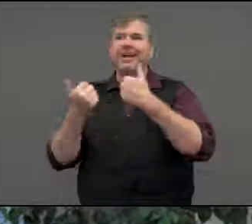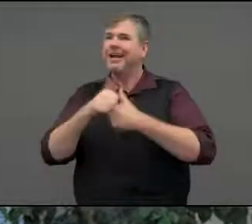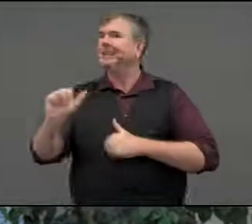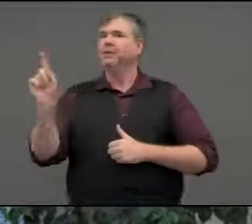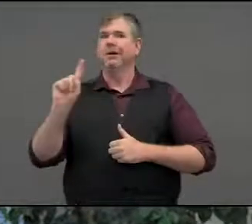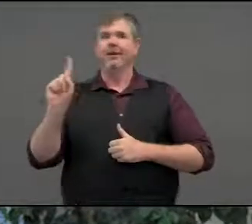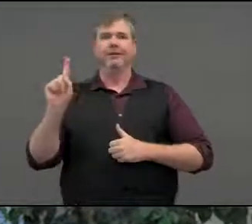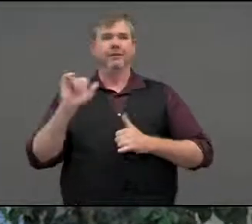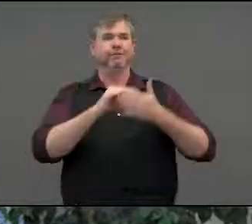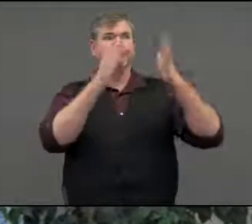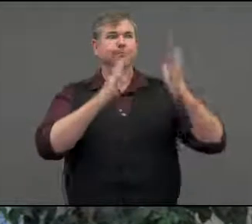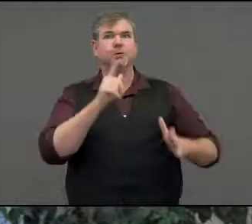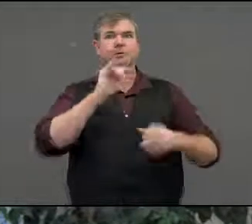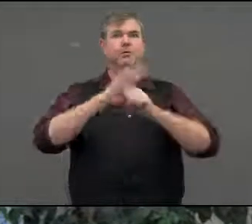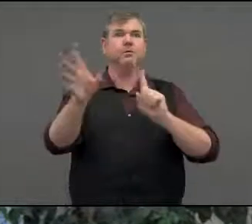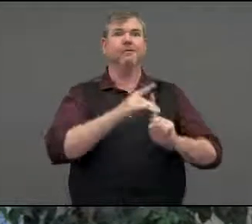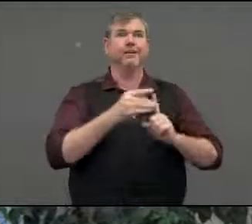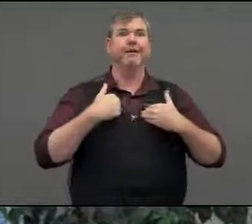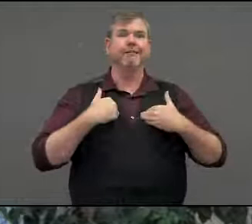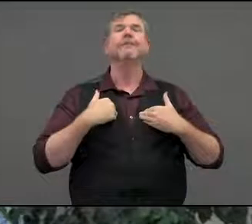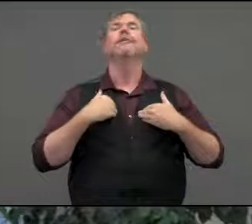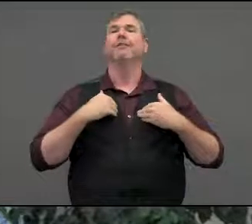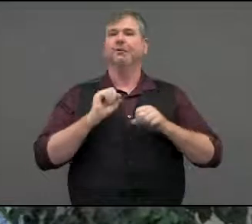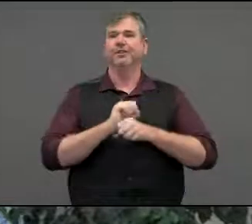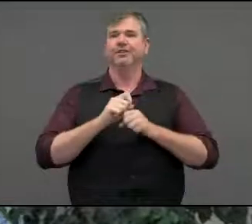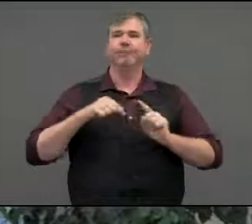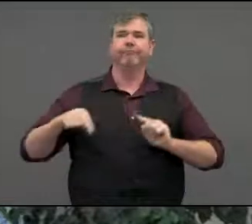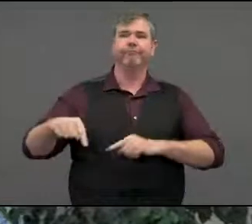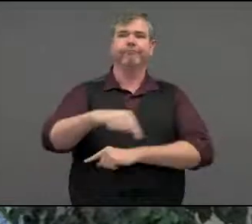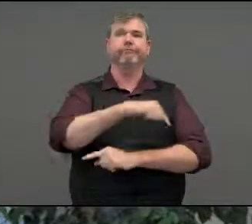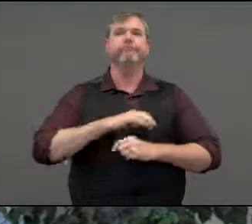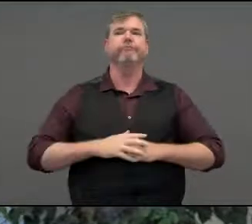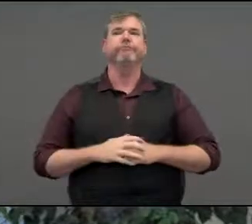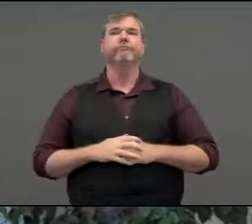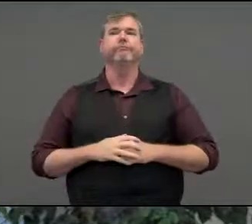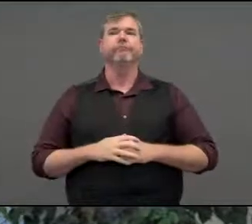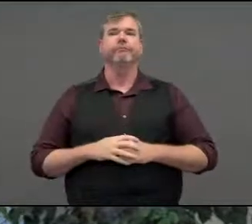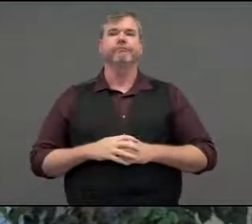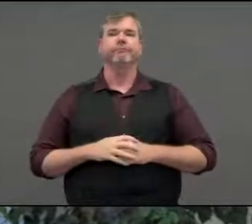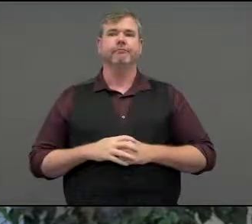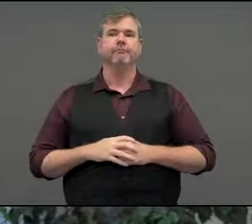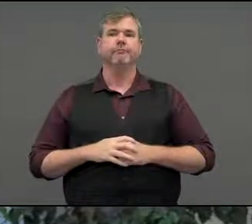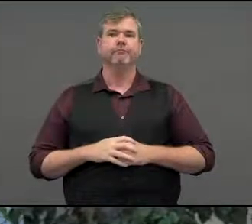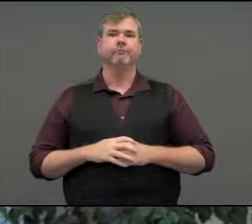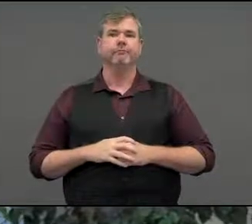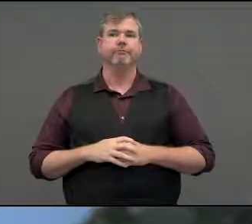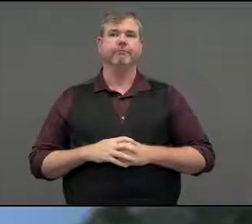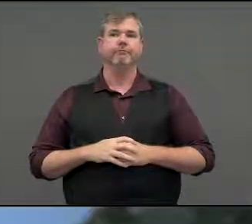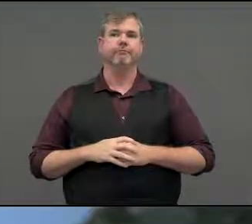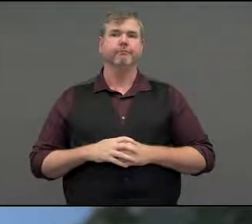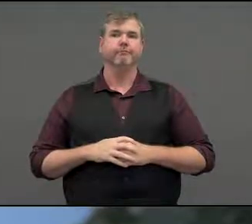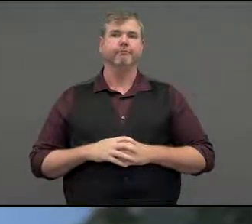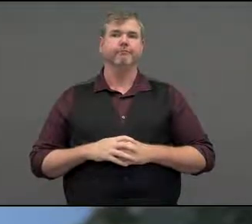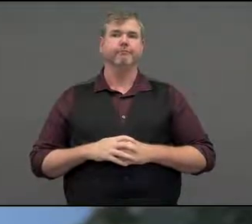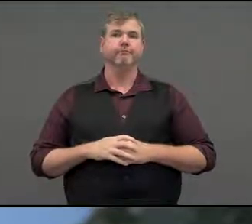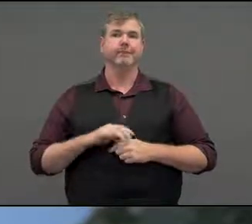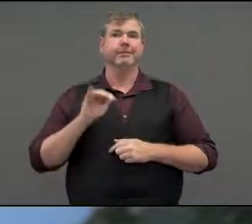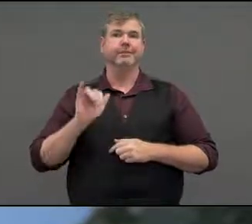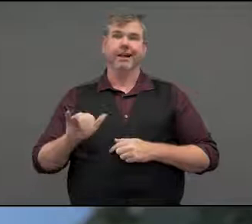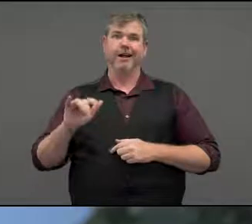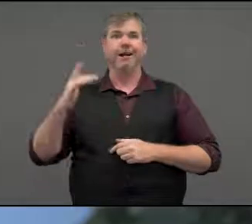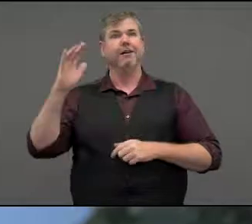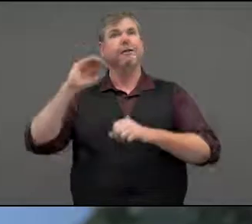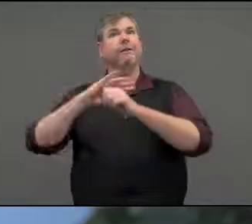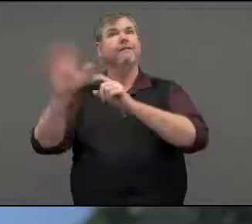little bit too comfortable. This is going on for a long period of time. It's human nature for people to get complacent. So it goes to the root